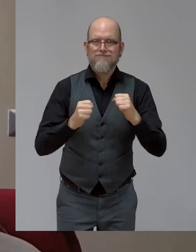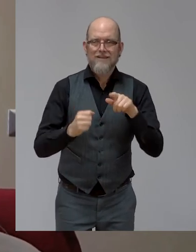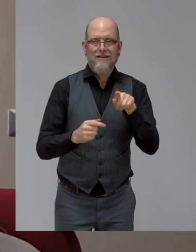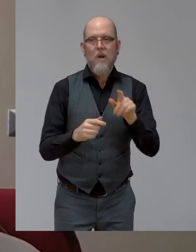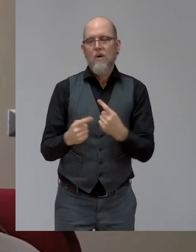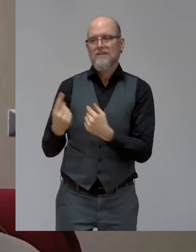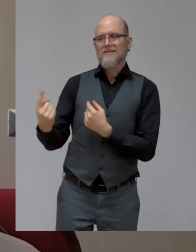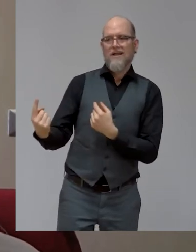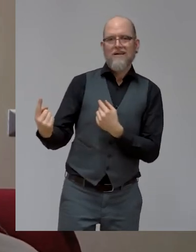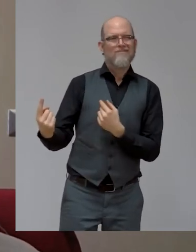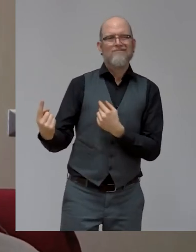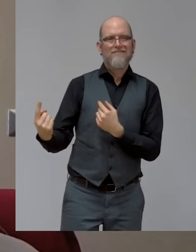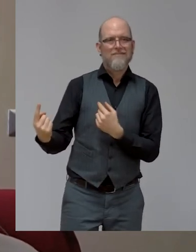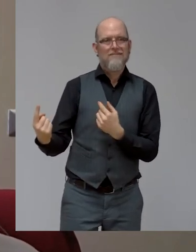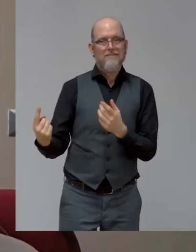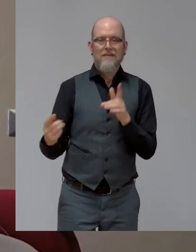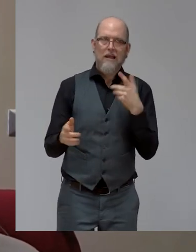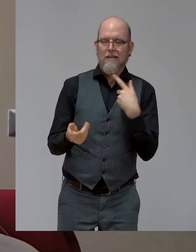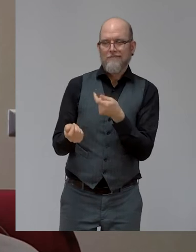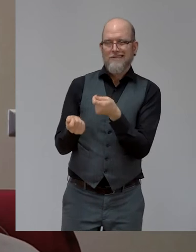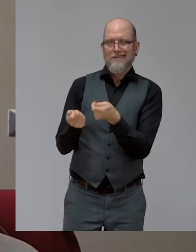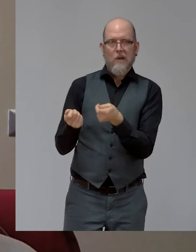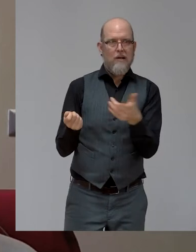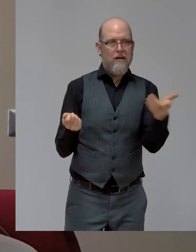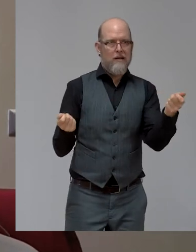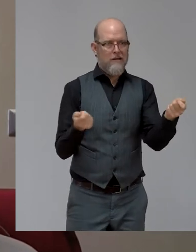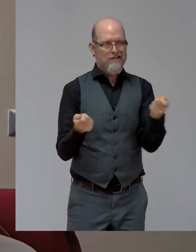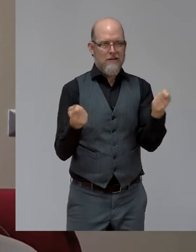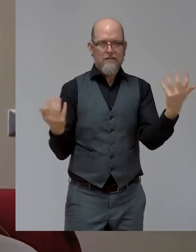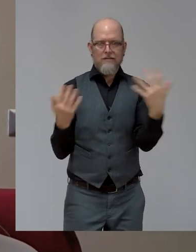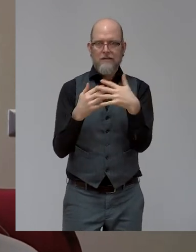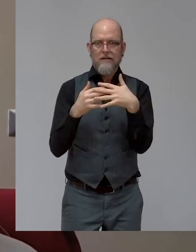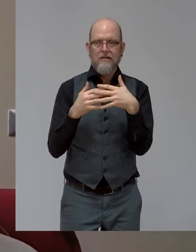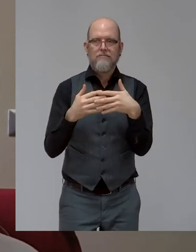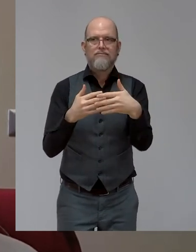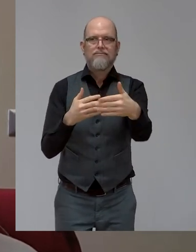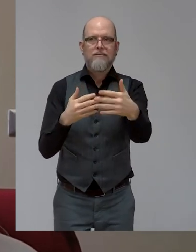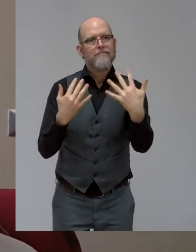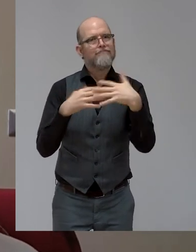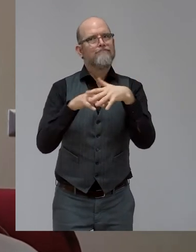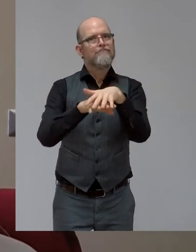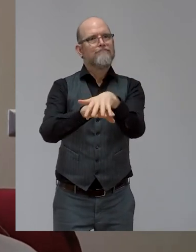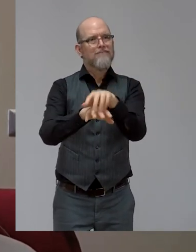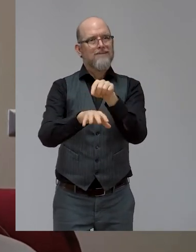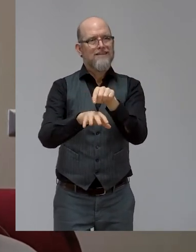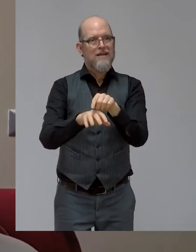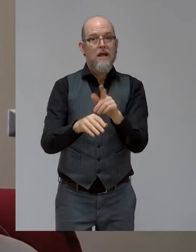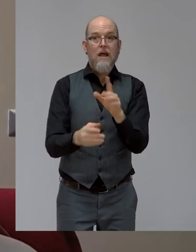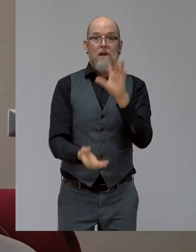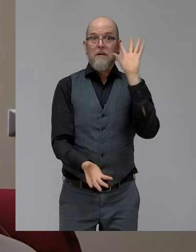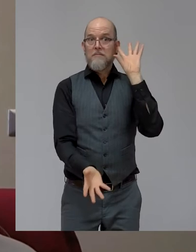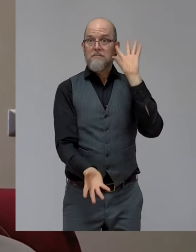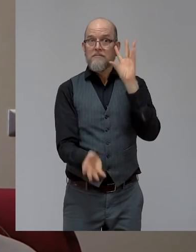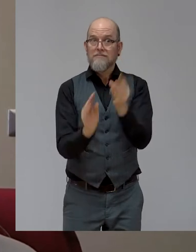managing this articulation in a process of permanent dialogue, what is obtained is a public good that